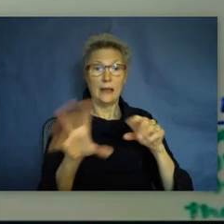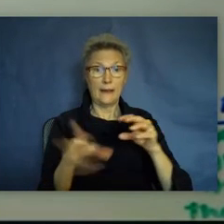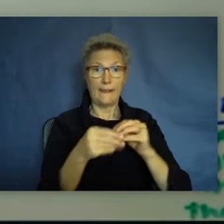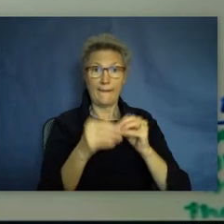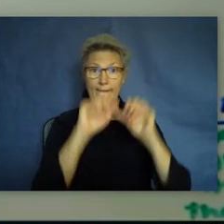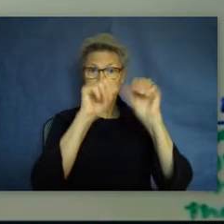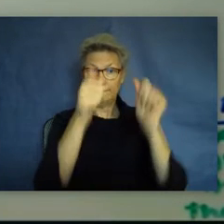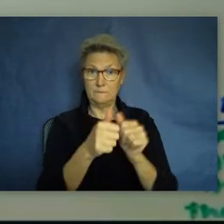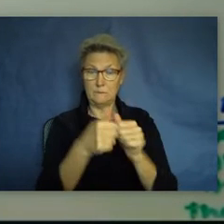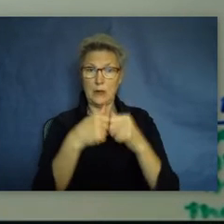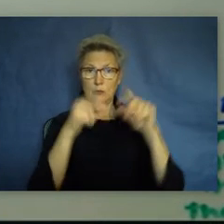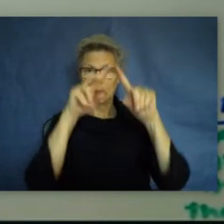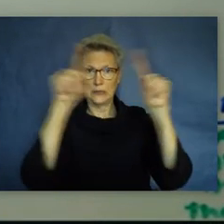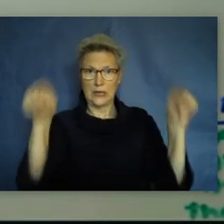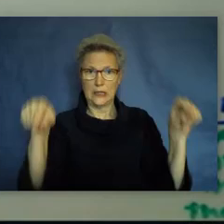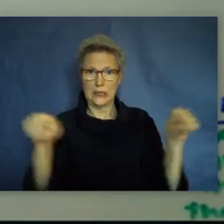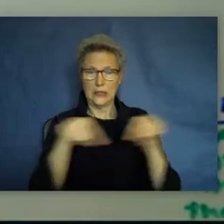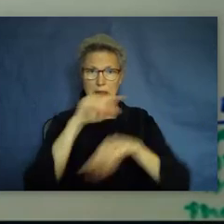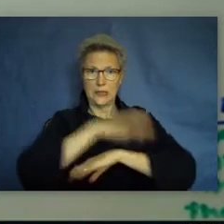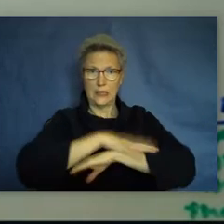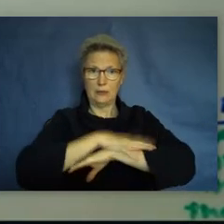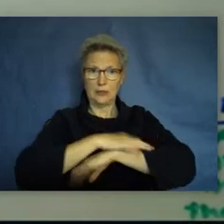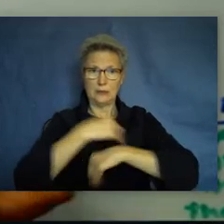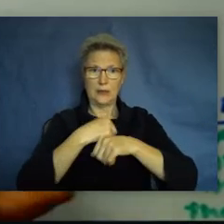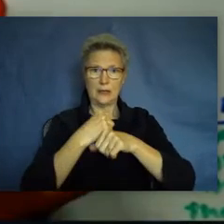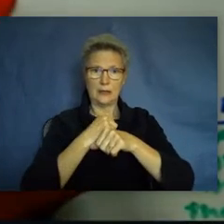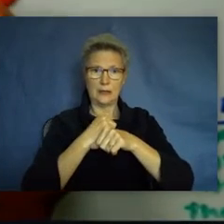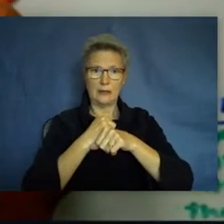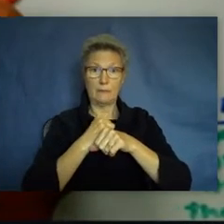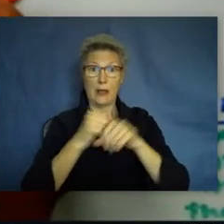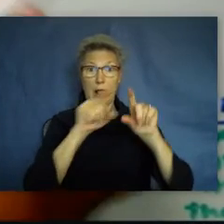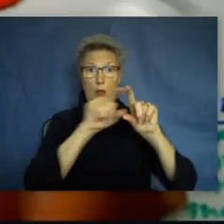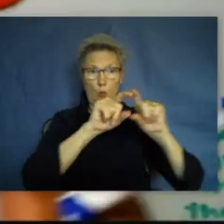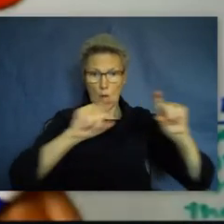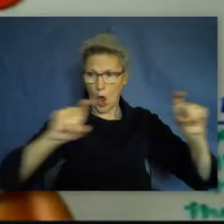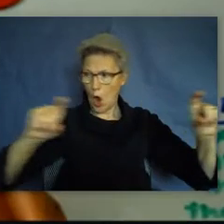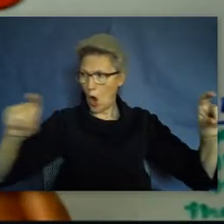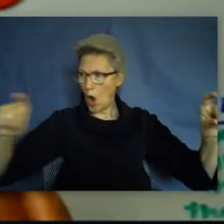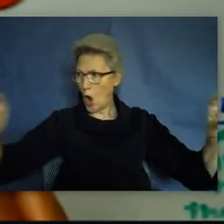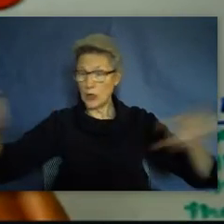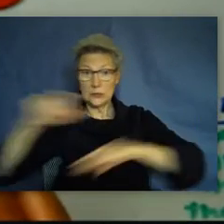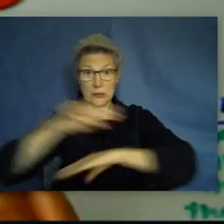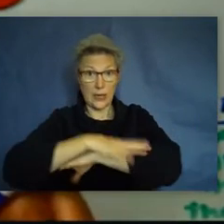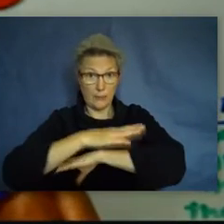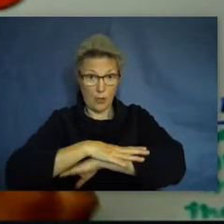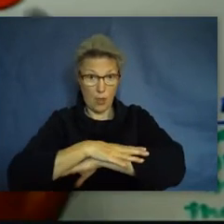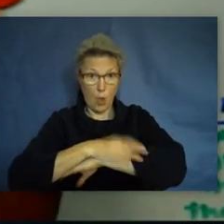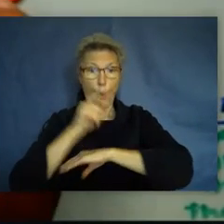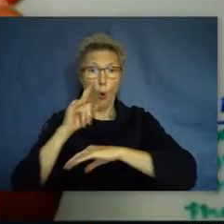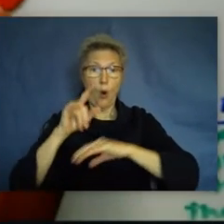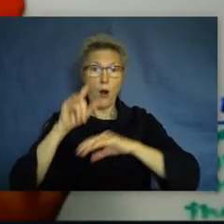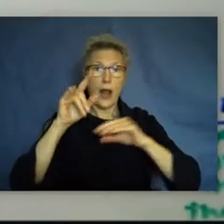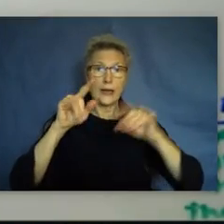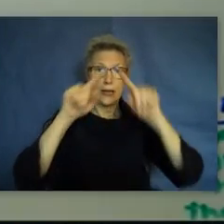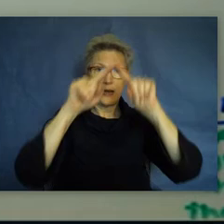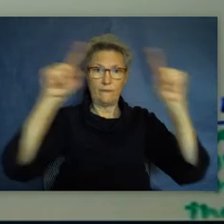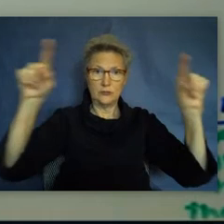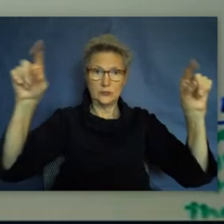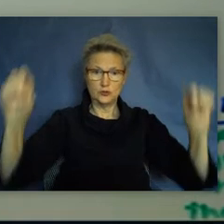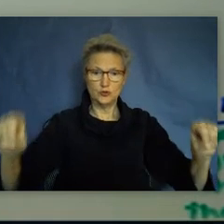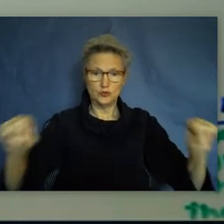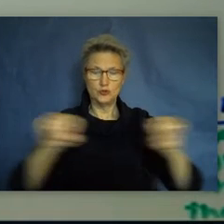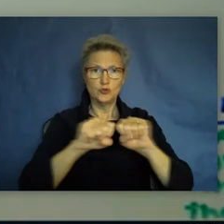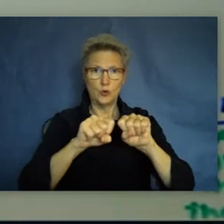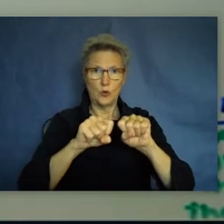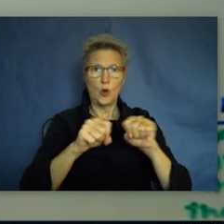shape that my rectangular table could take, right? I could have this long rectangular table, or I could have a